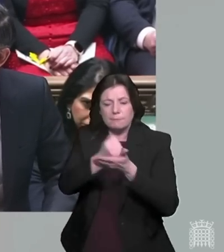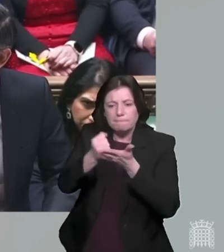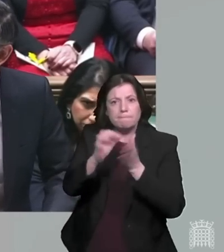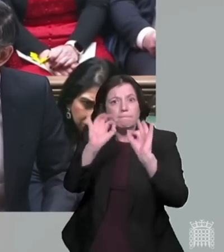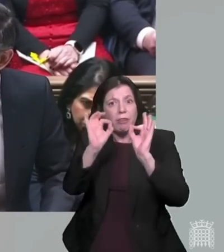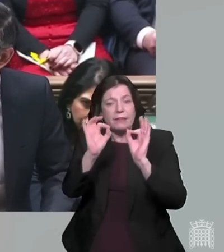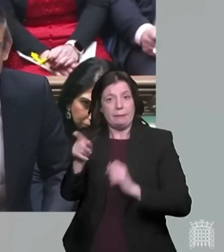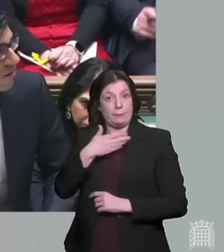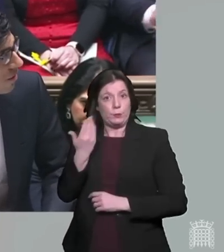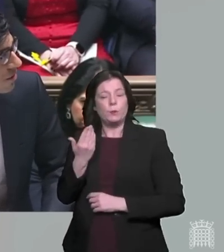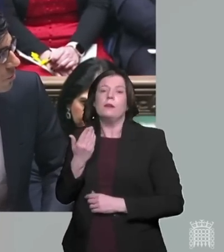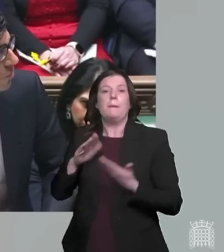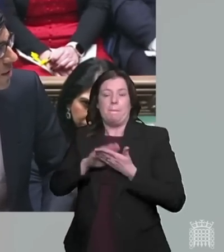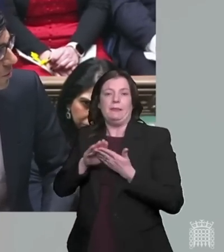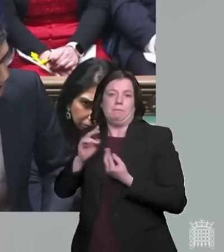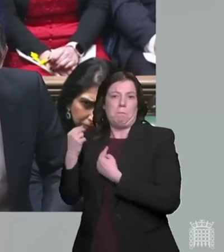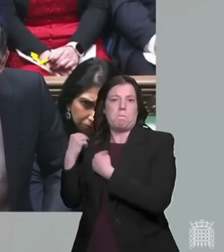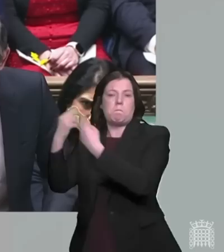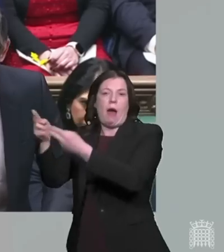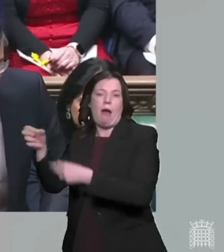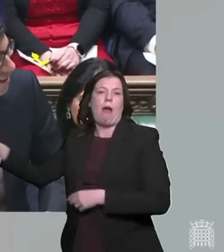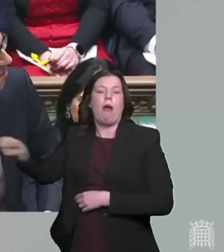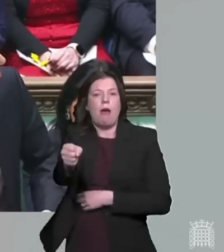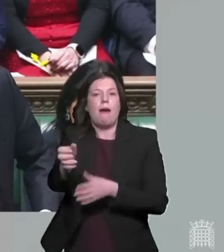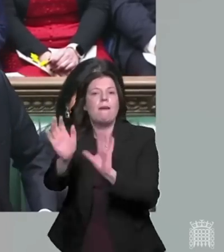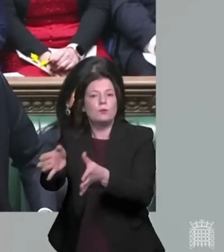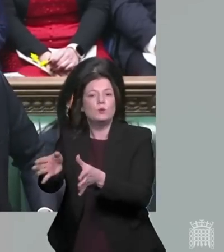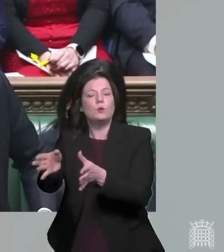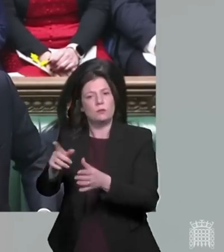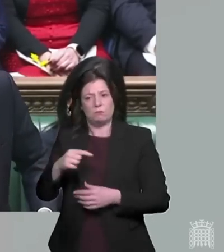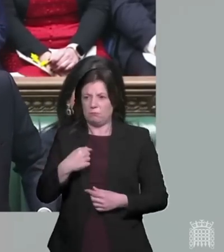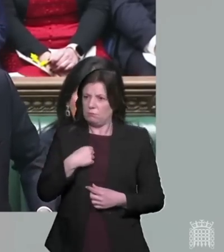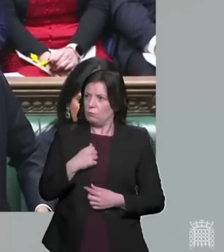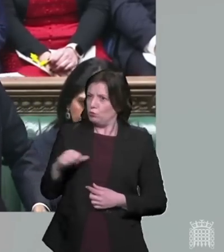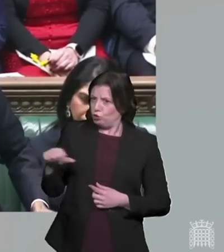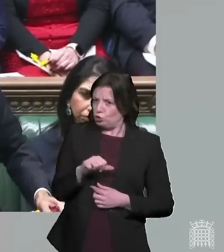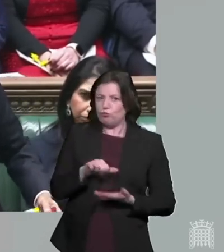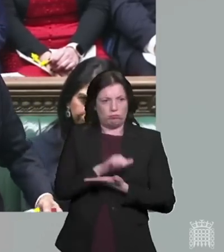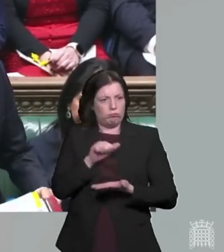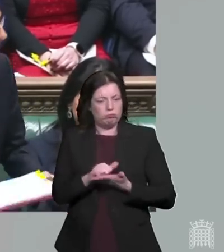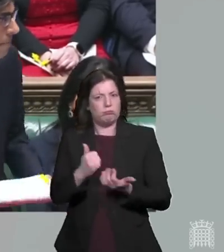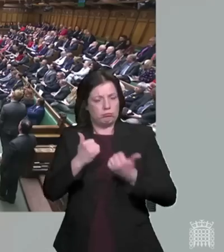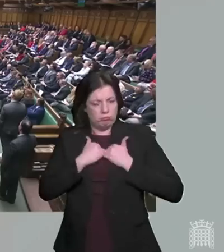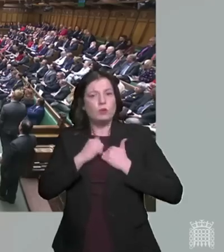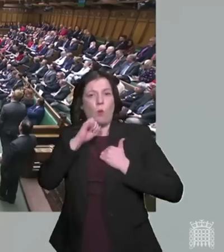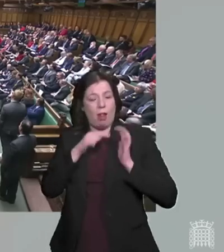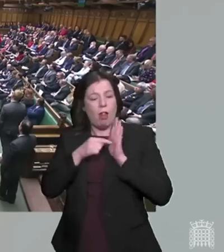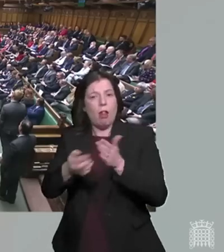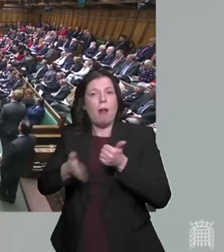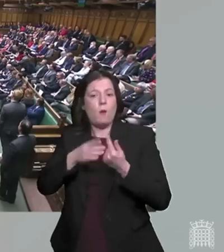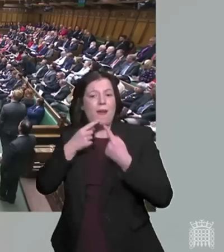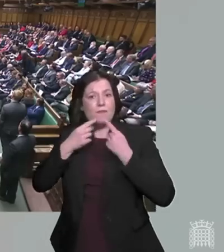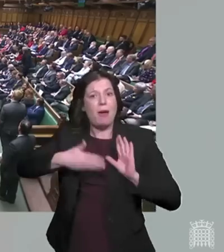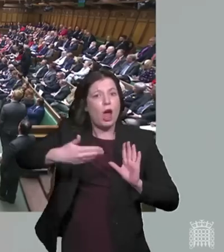own country or a safe third country alternative. That is the right and responsible way to tackle this problem. Joanna